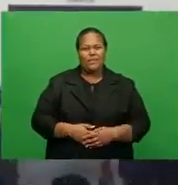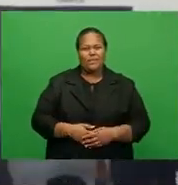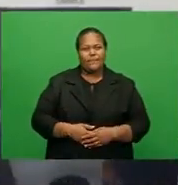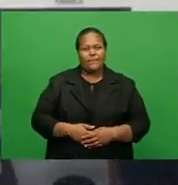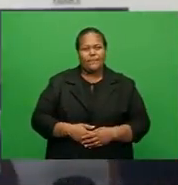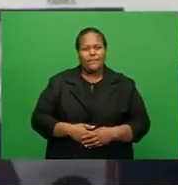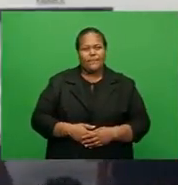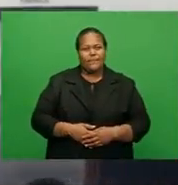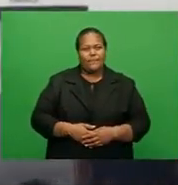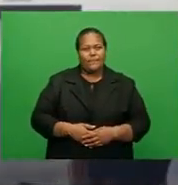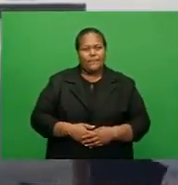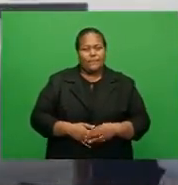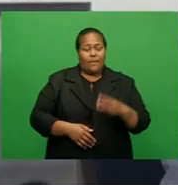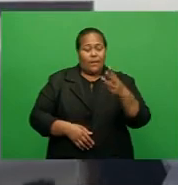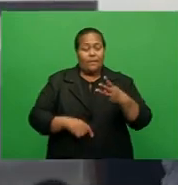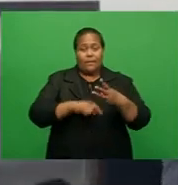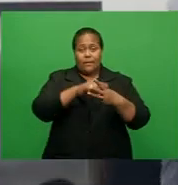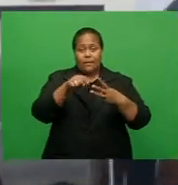Mikaele Lawaniale